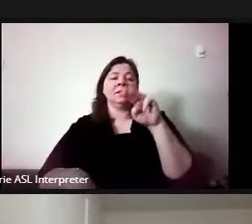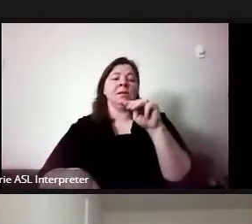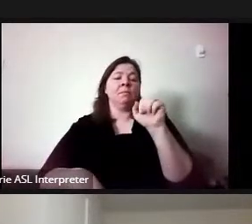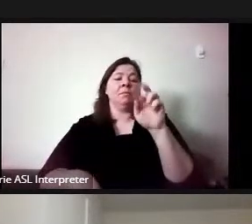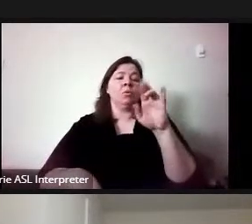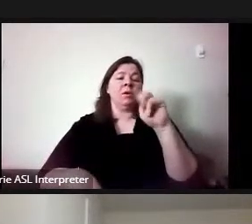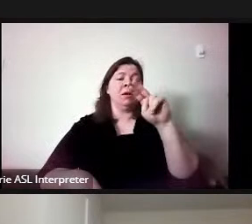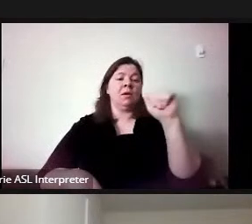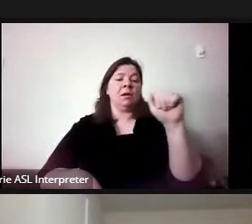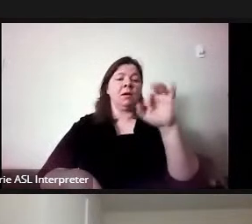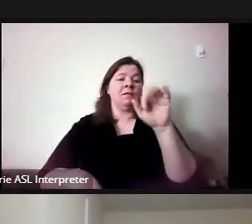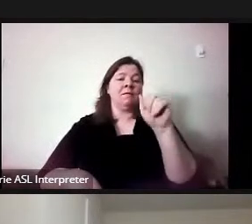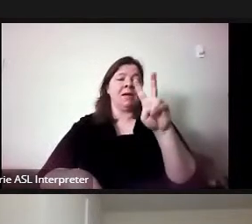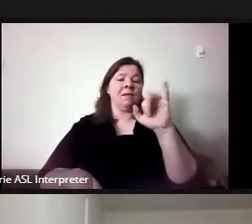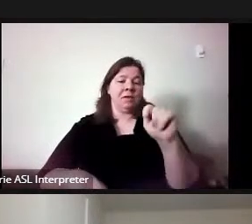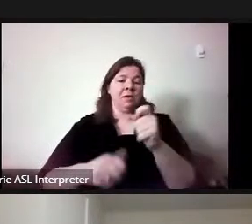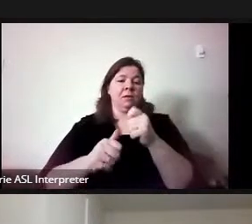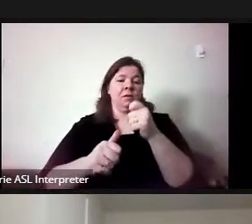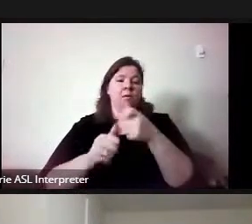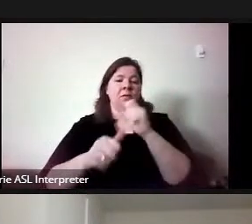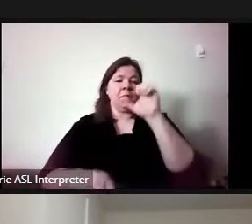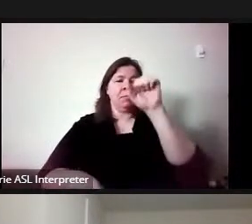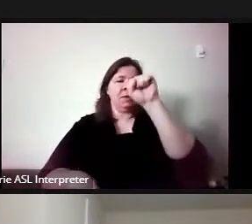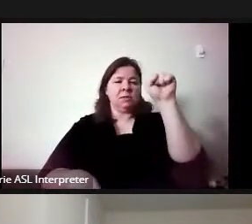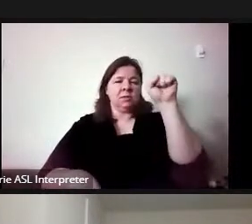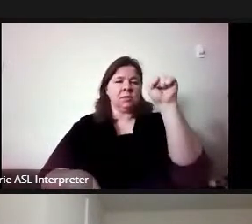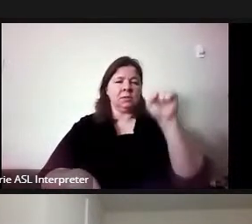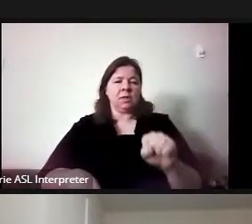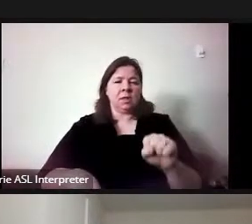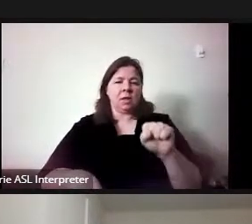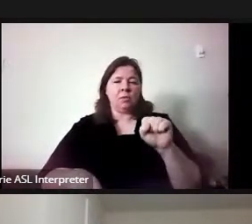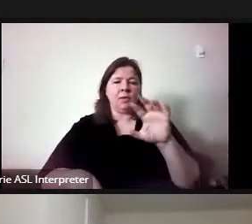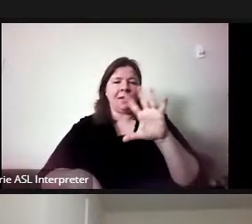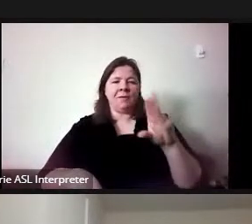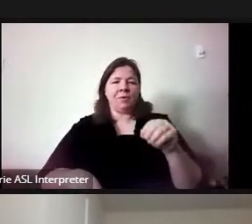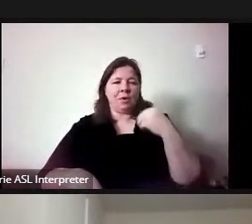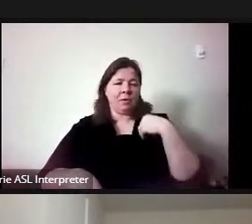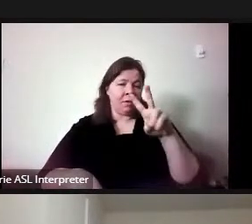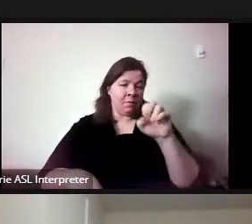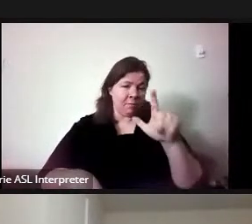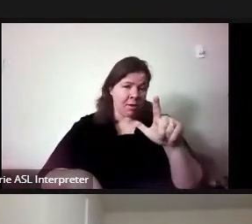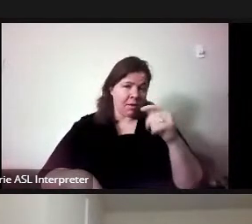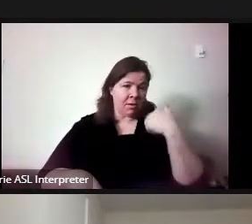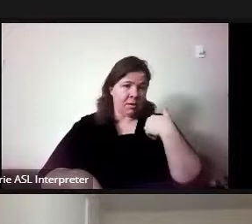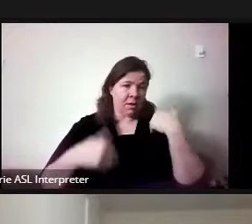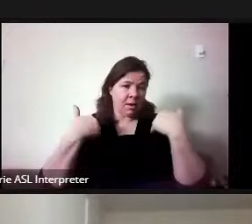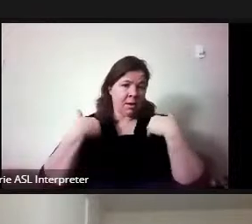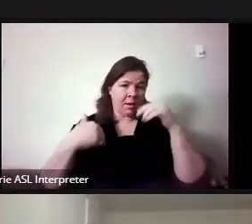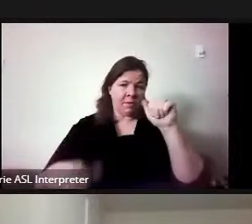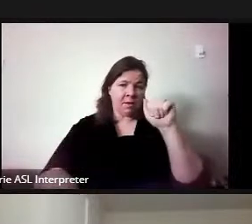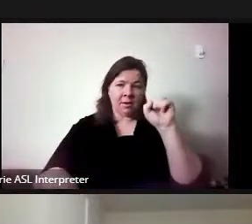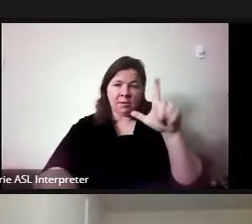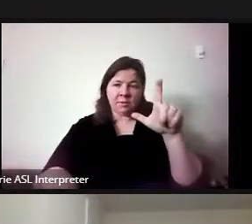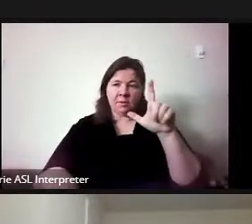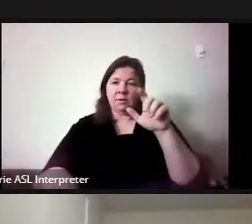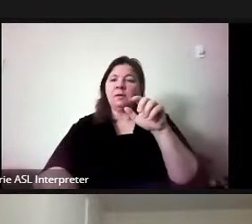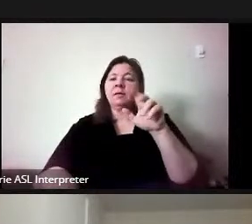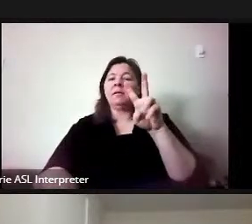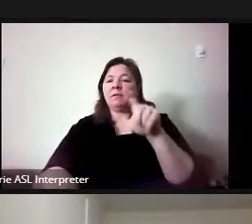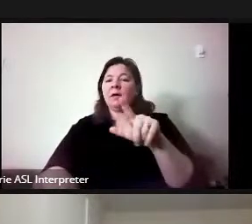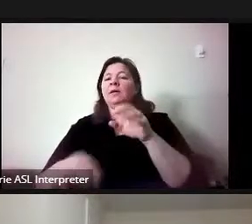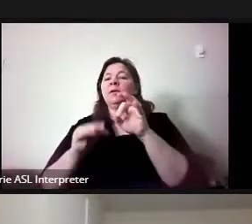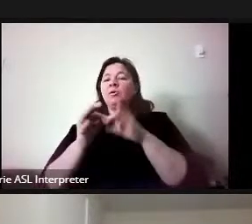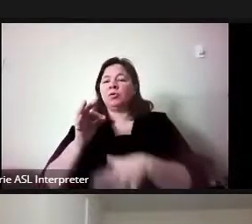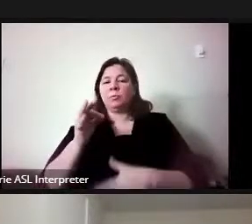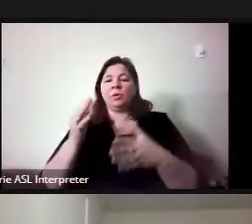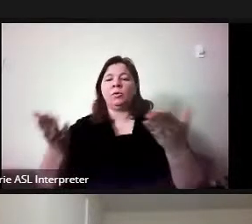South Africa. Welcome to you. And we have Valerie, our ASL sign language interpreter